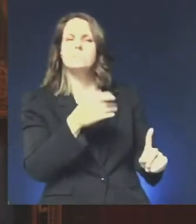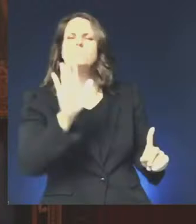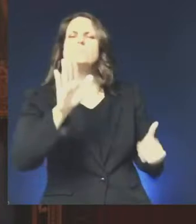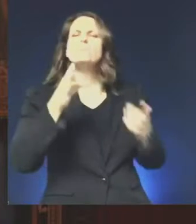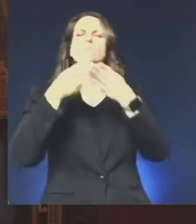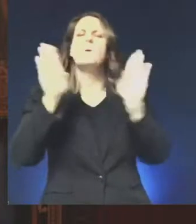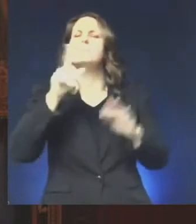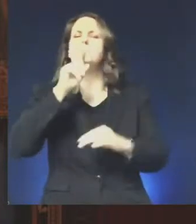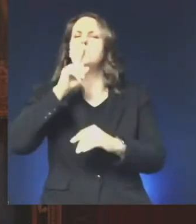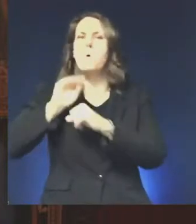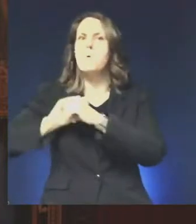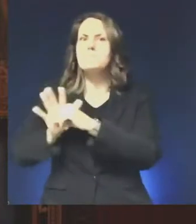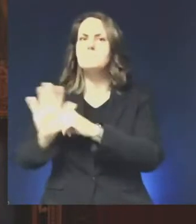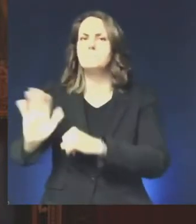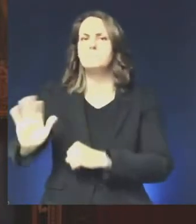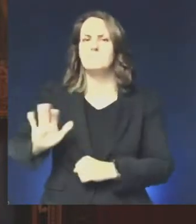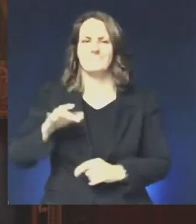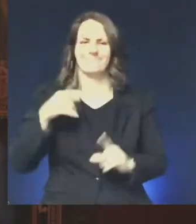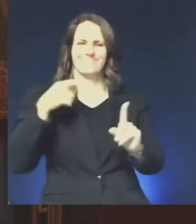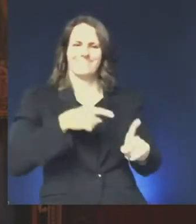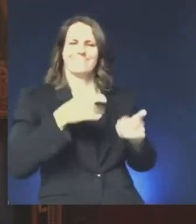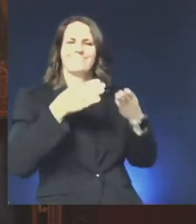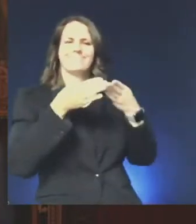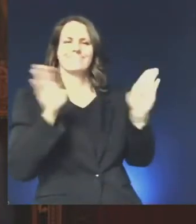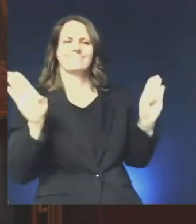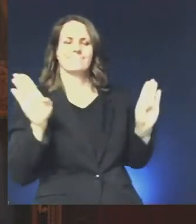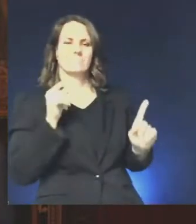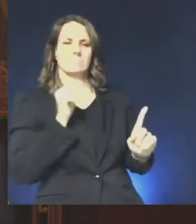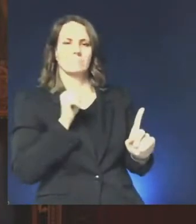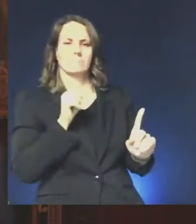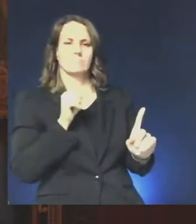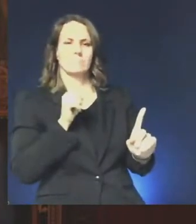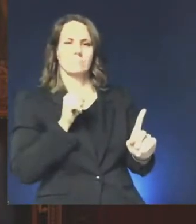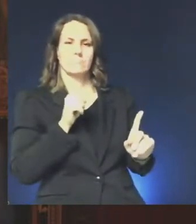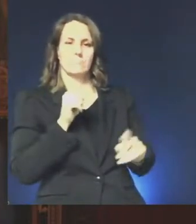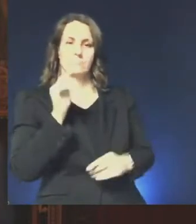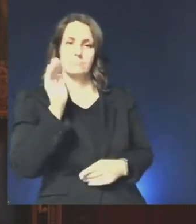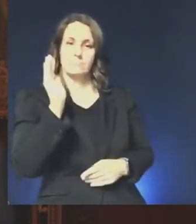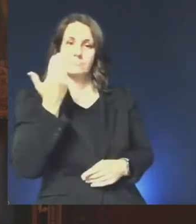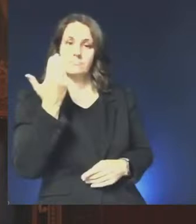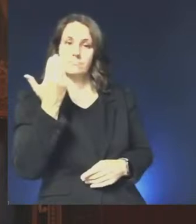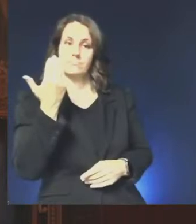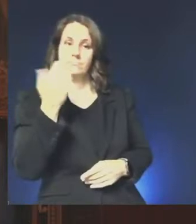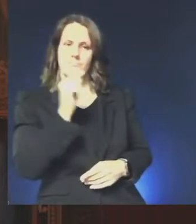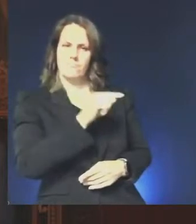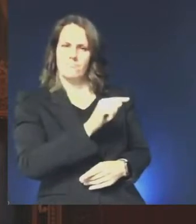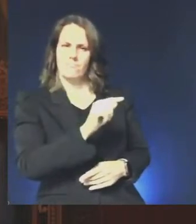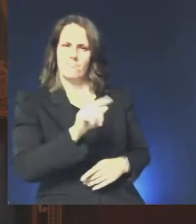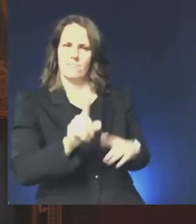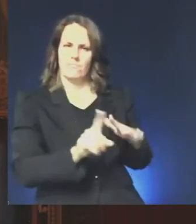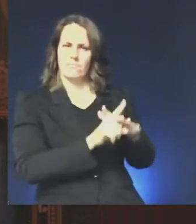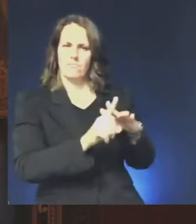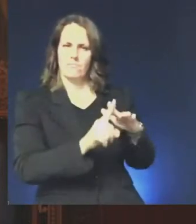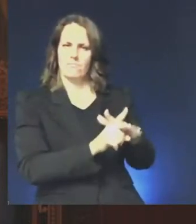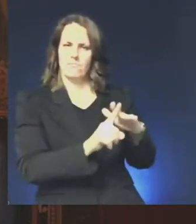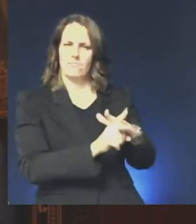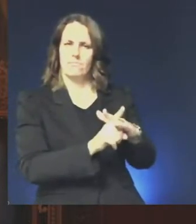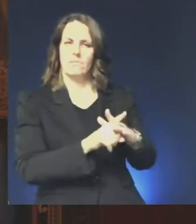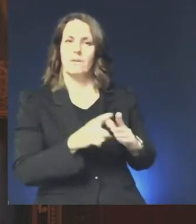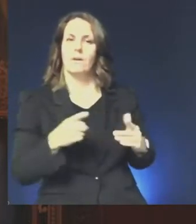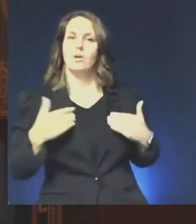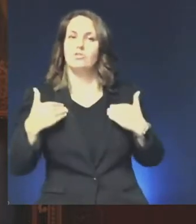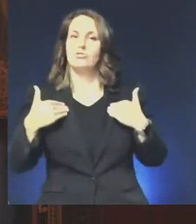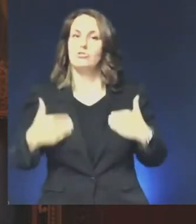viruses other than COVID-19 for a couple of months now, and that's actually very concerning. We're